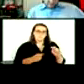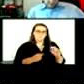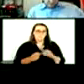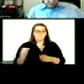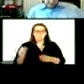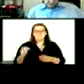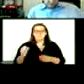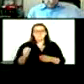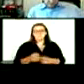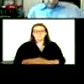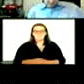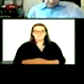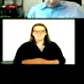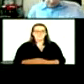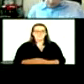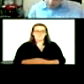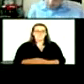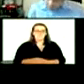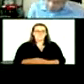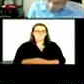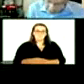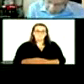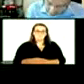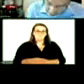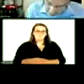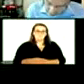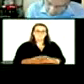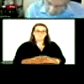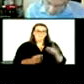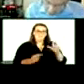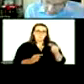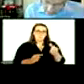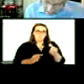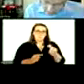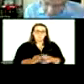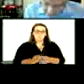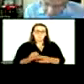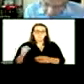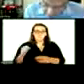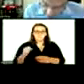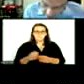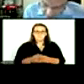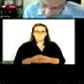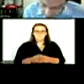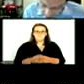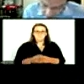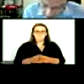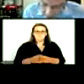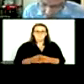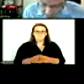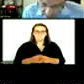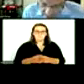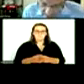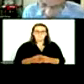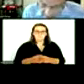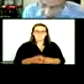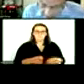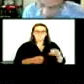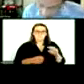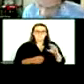Yes. Councilmember Henderson votes yes. Councilmember Louis George, Yes. Councilmember Louis George votes yes. Councilmember